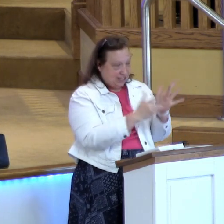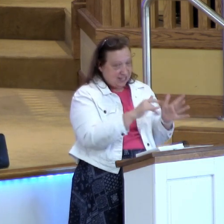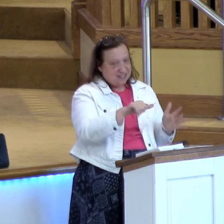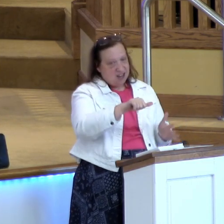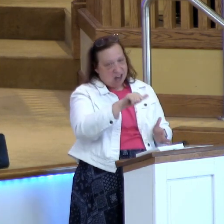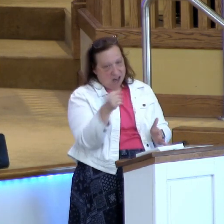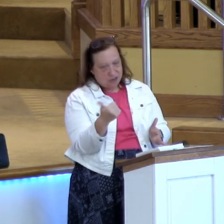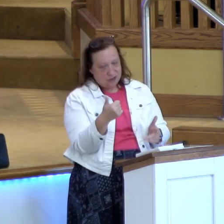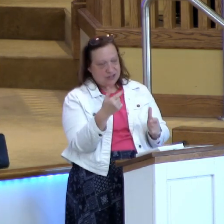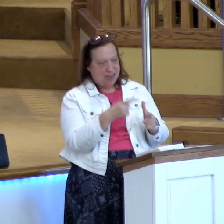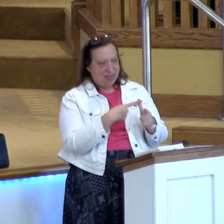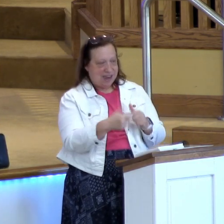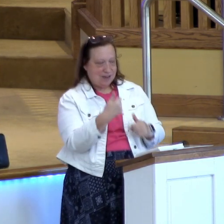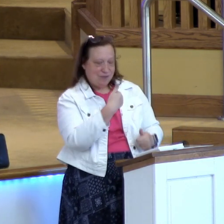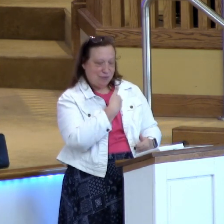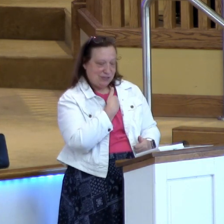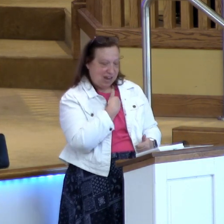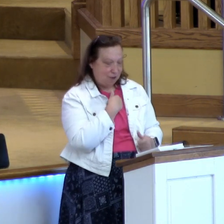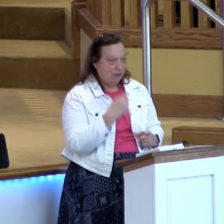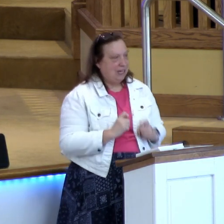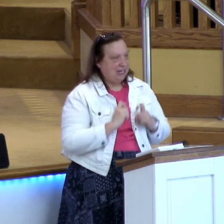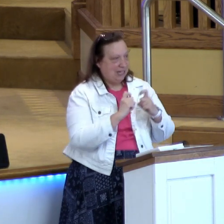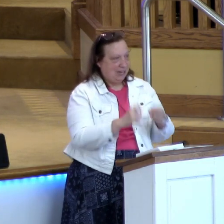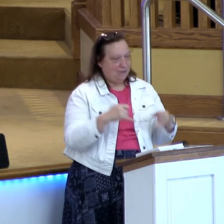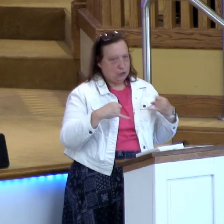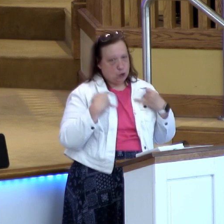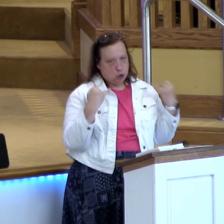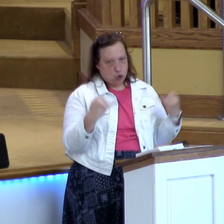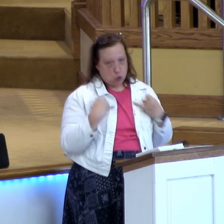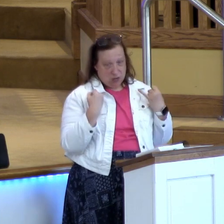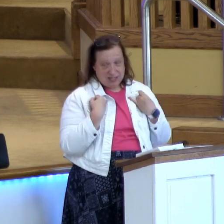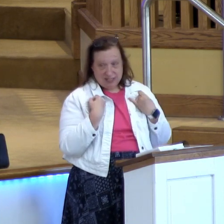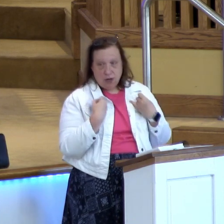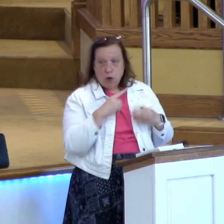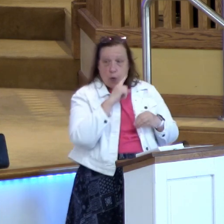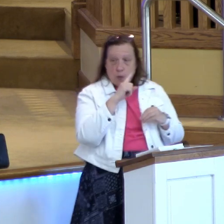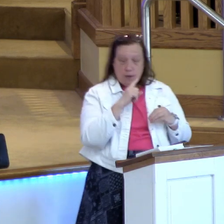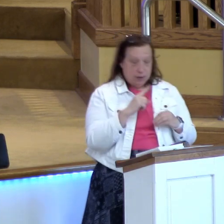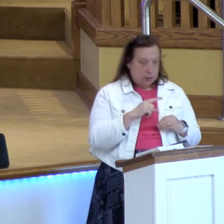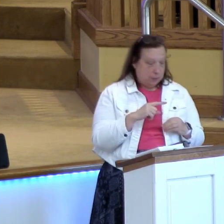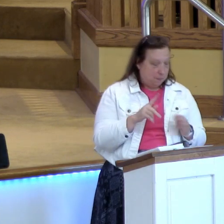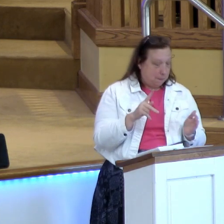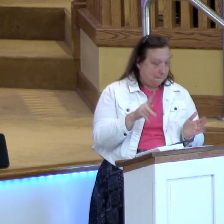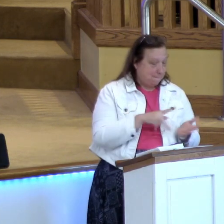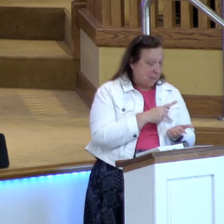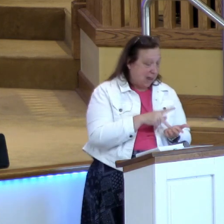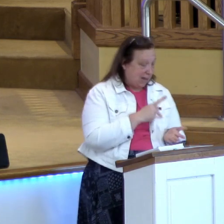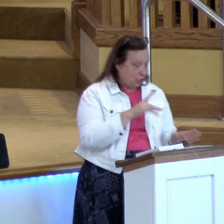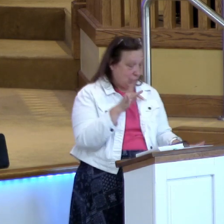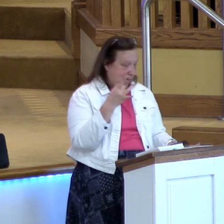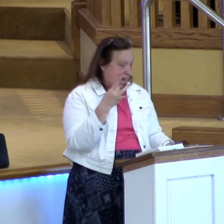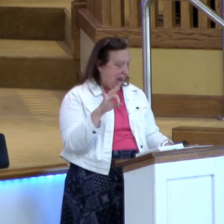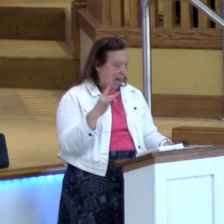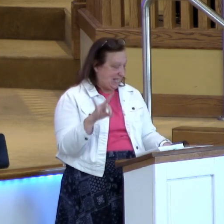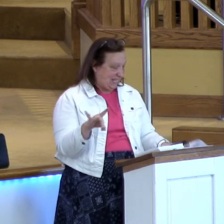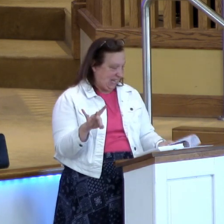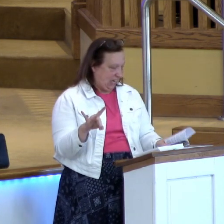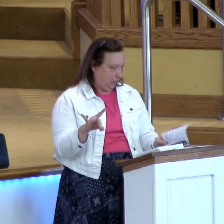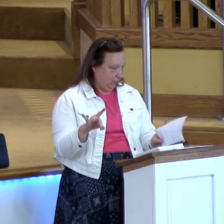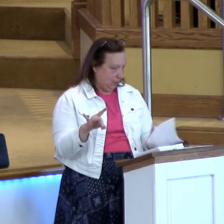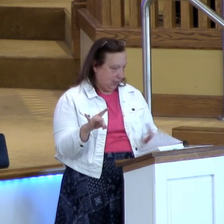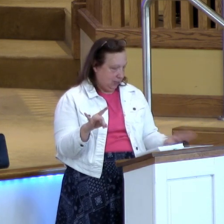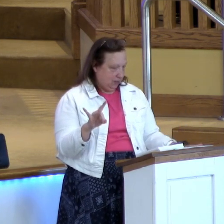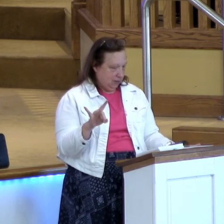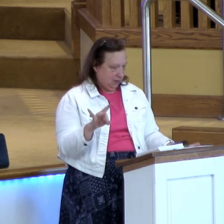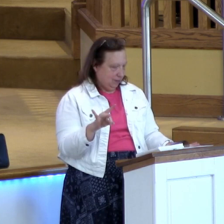so, man, I love Jesus, and, yeah, we need to tell everybody about it. Page number 18, let's go ahead and stand. Page number 18, oh,